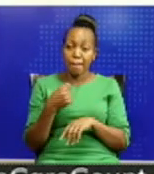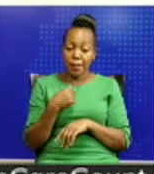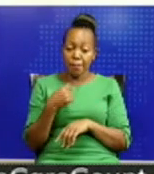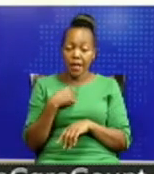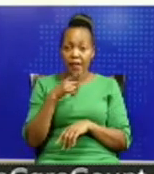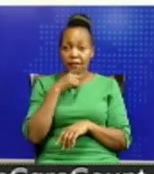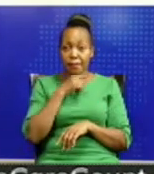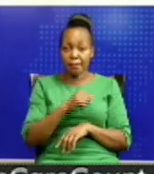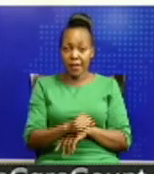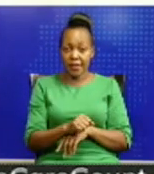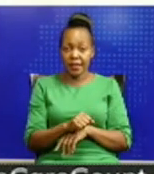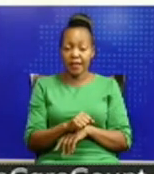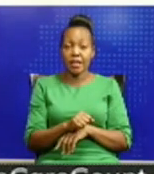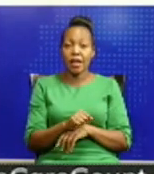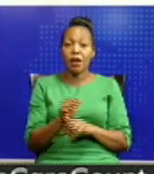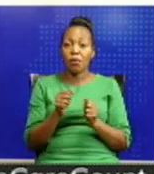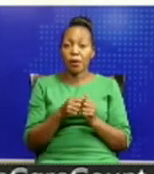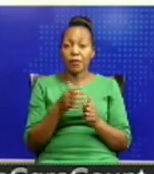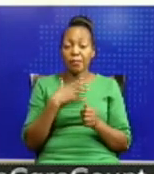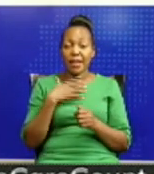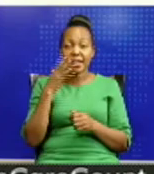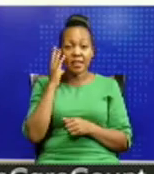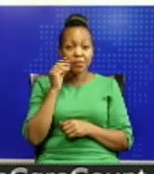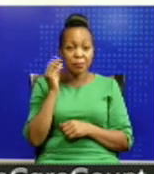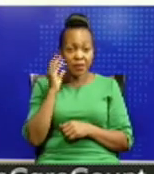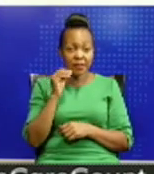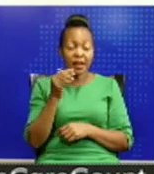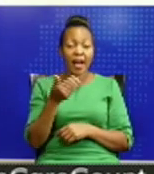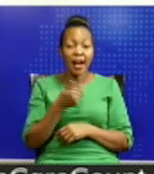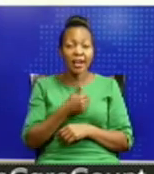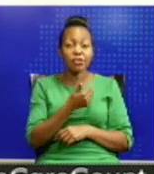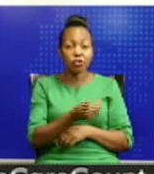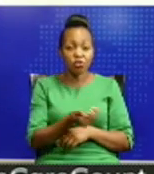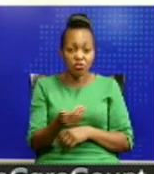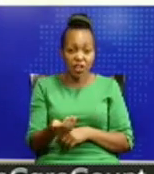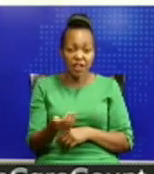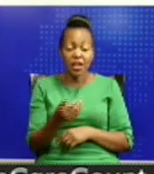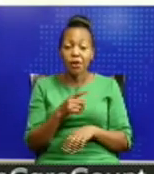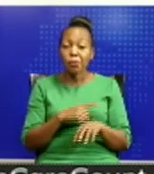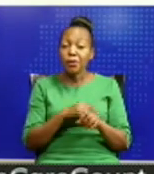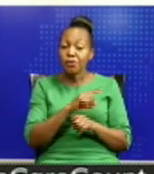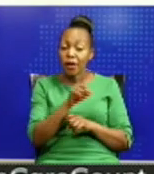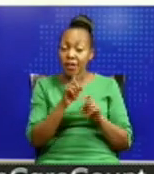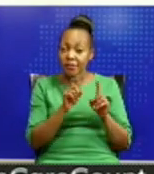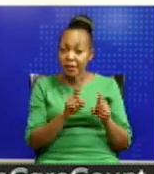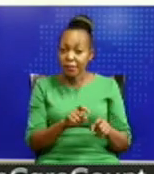as a man and with the experience of having children, if you asked me,